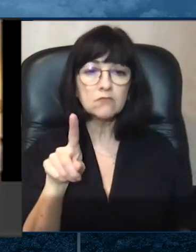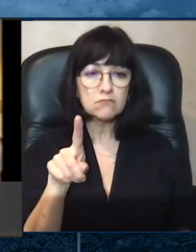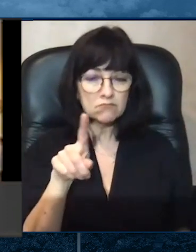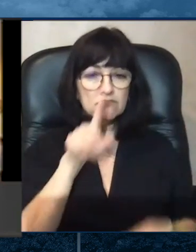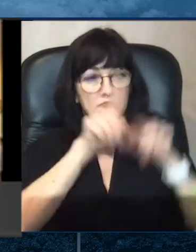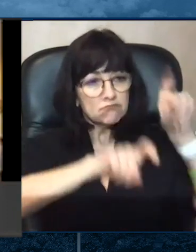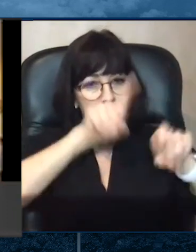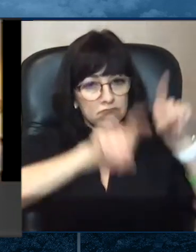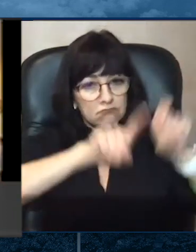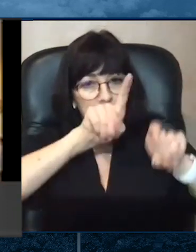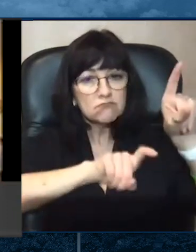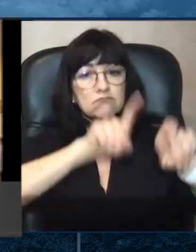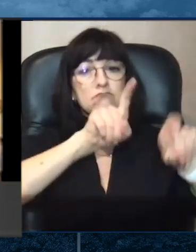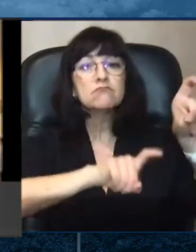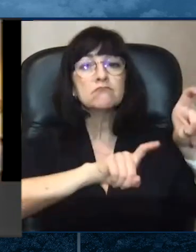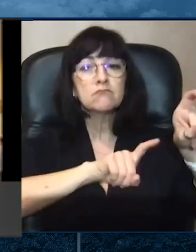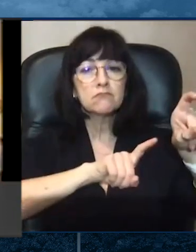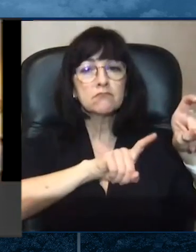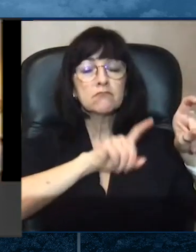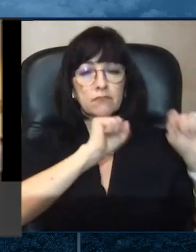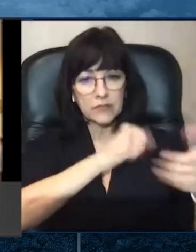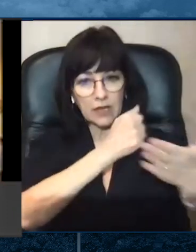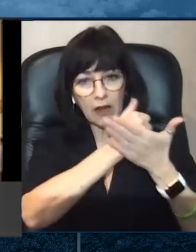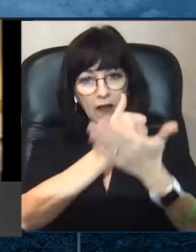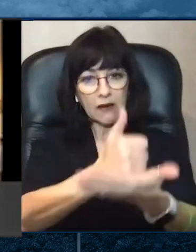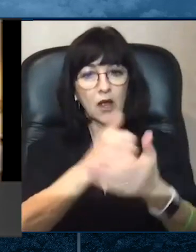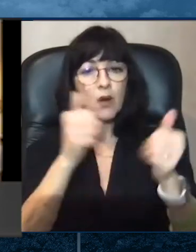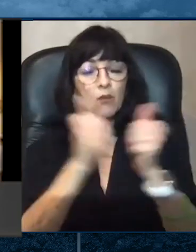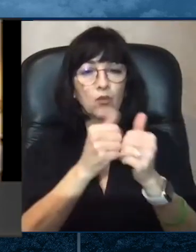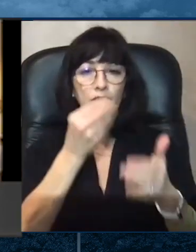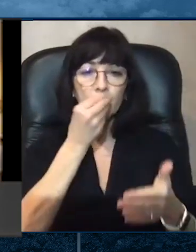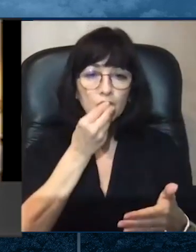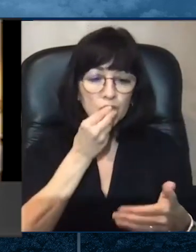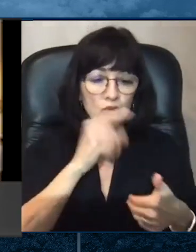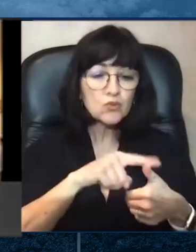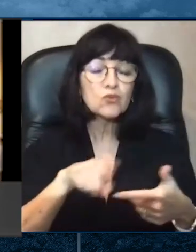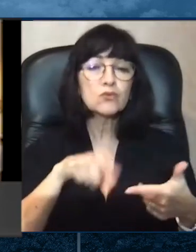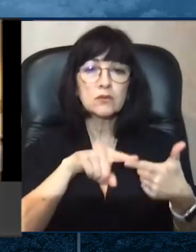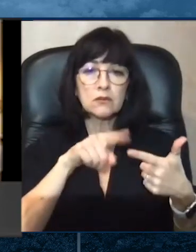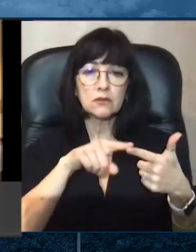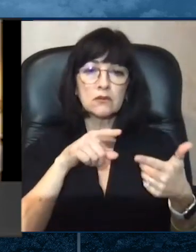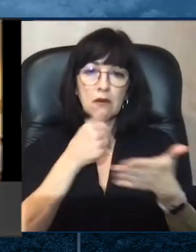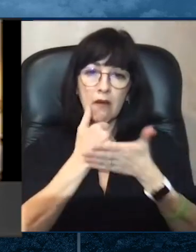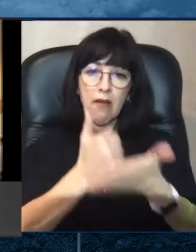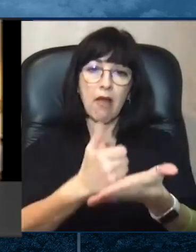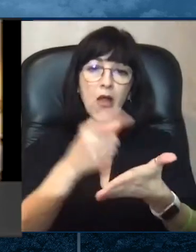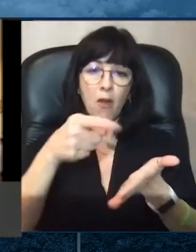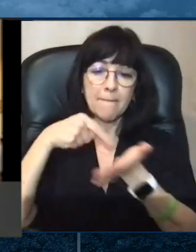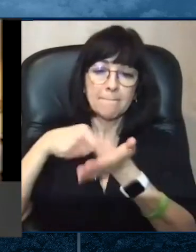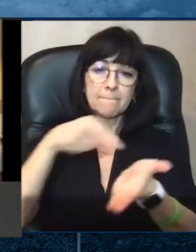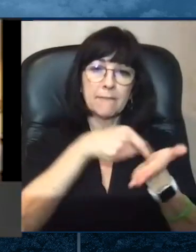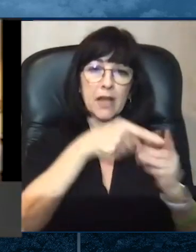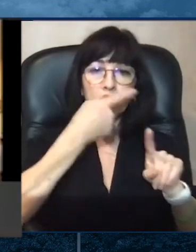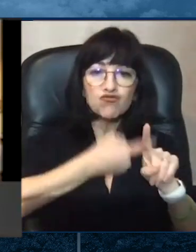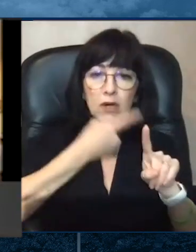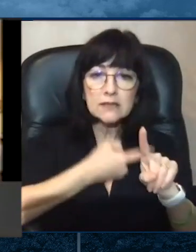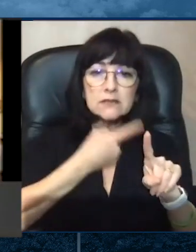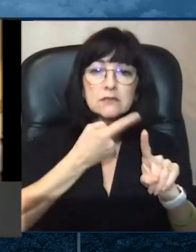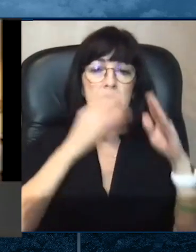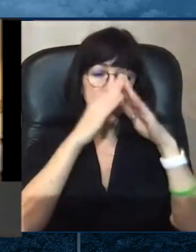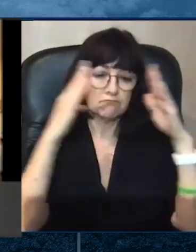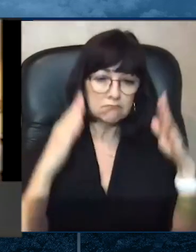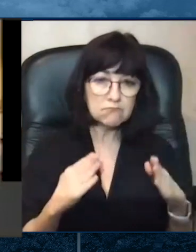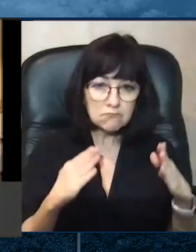with type of, to pay their rent, or their house, or